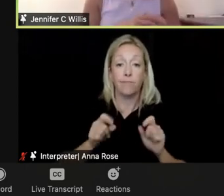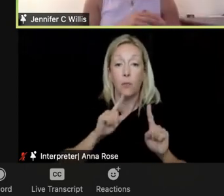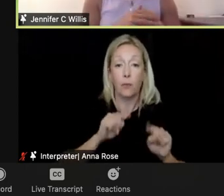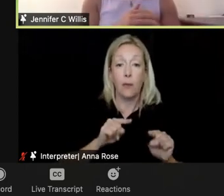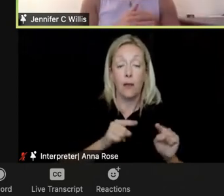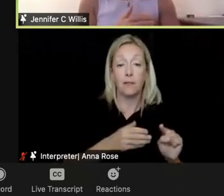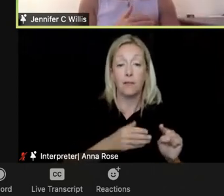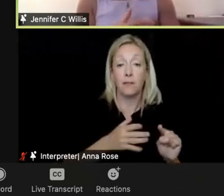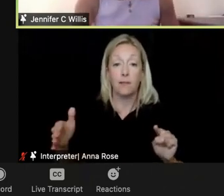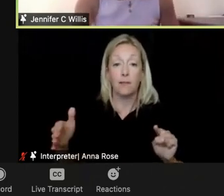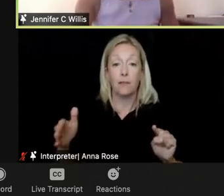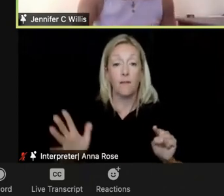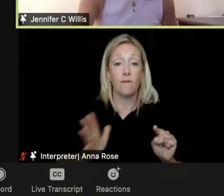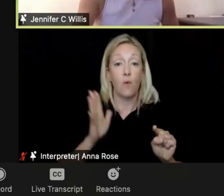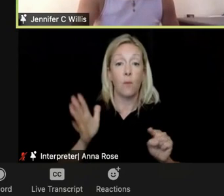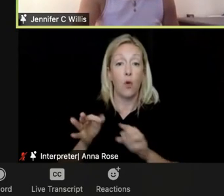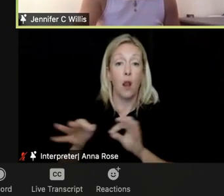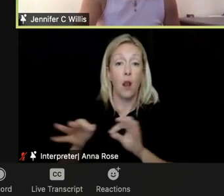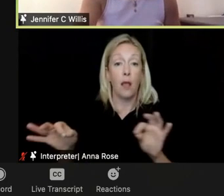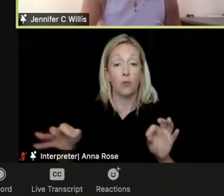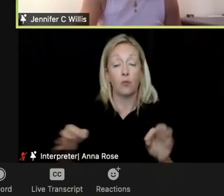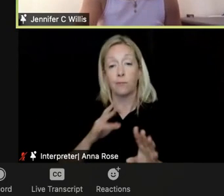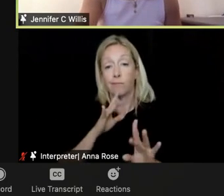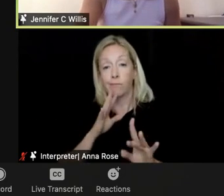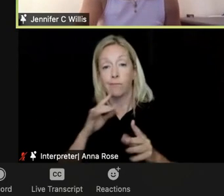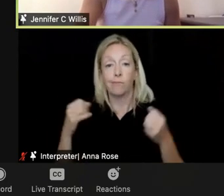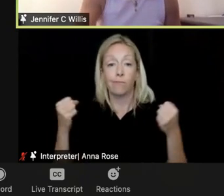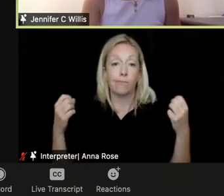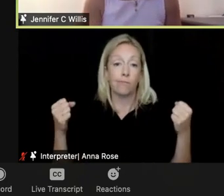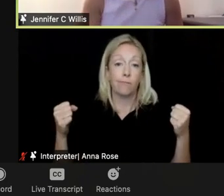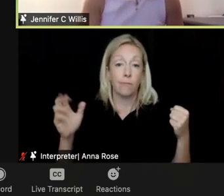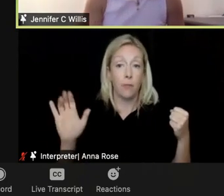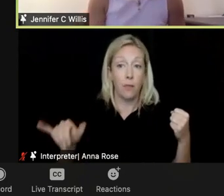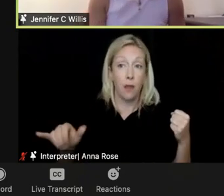way up to formal language. And we're going to go through these.